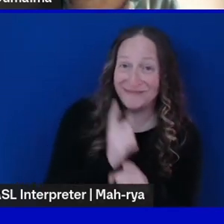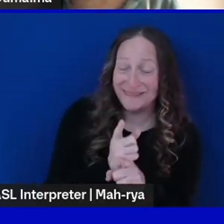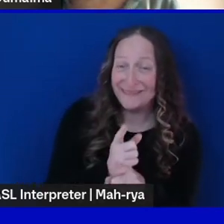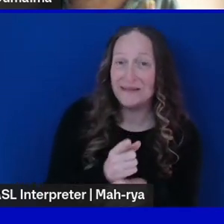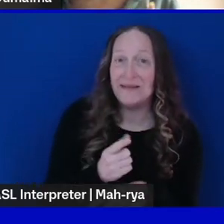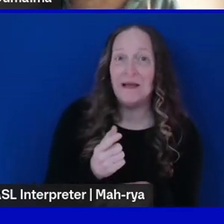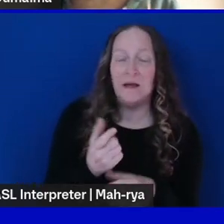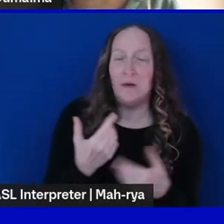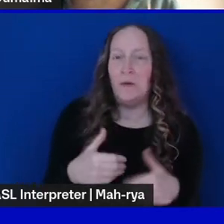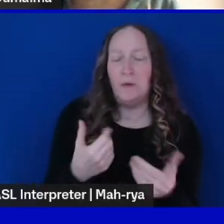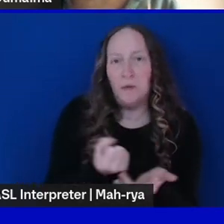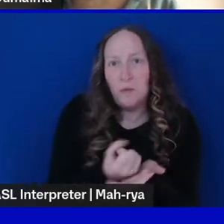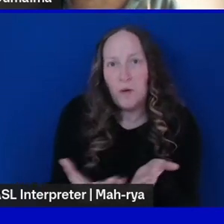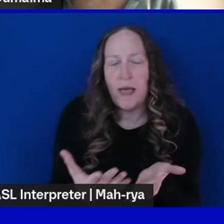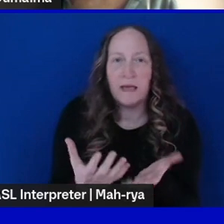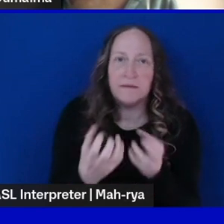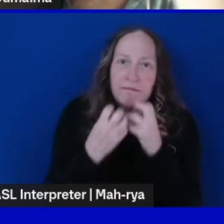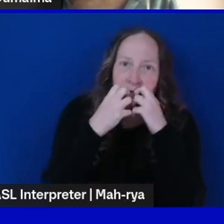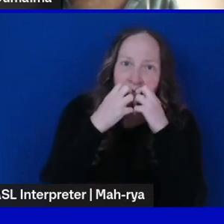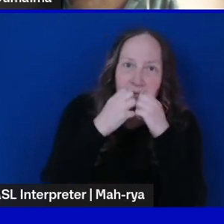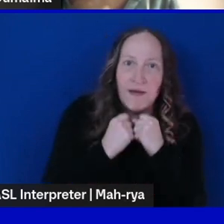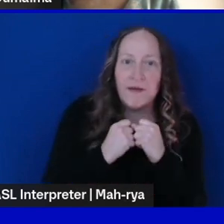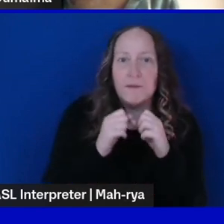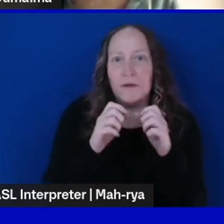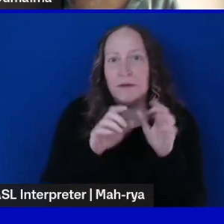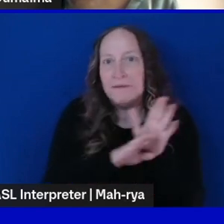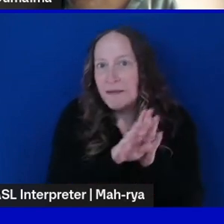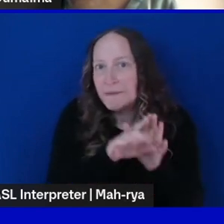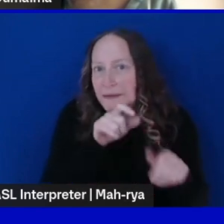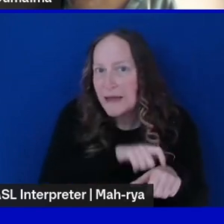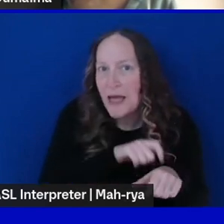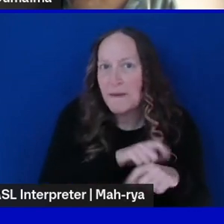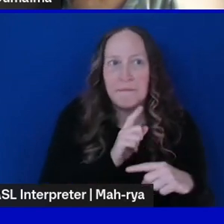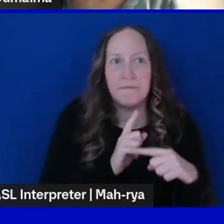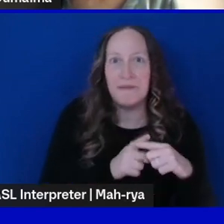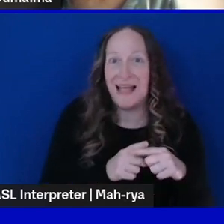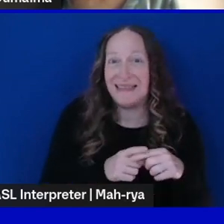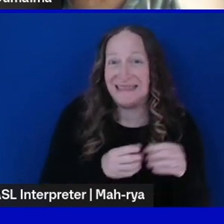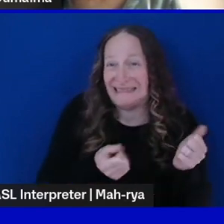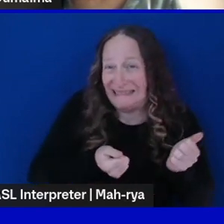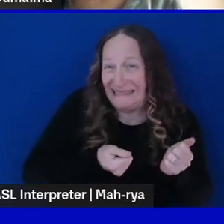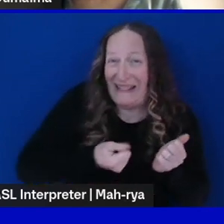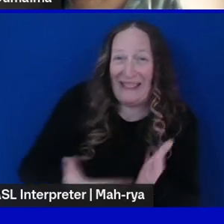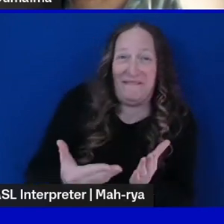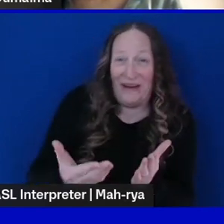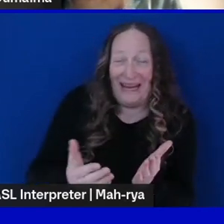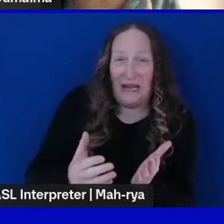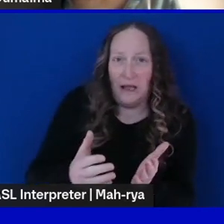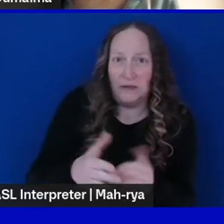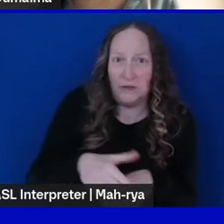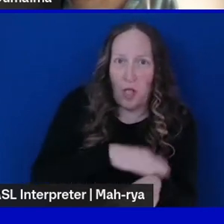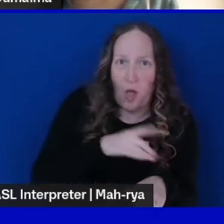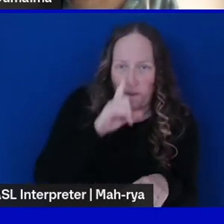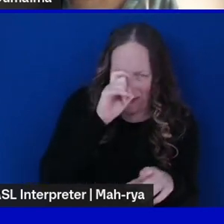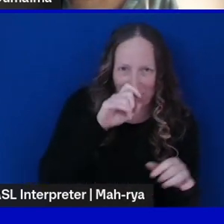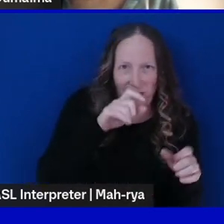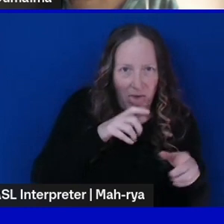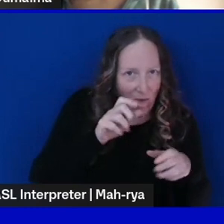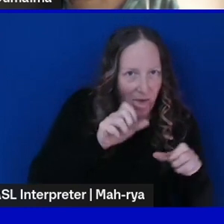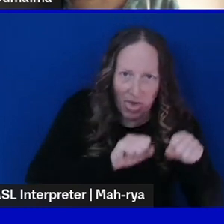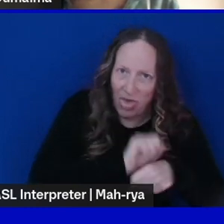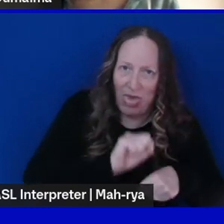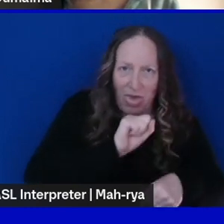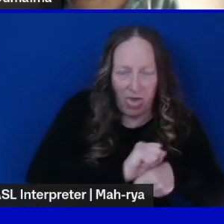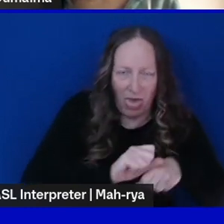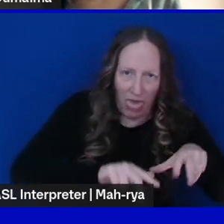we waste so much valuable development time, and we slow down delivery. And so Vault again comes